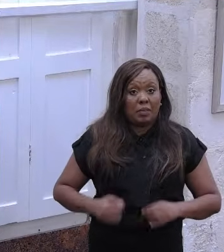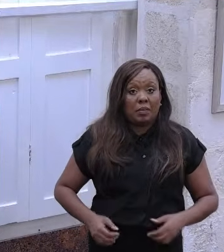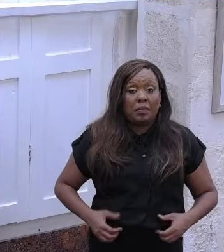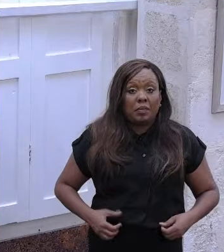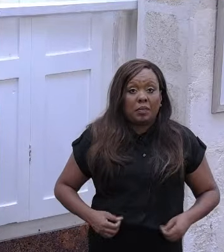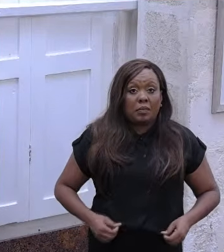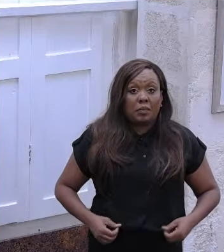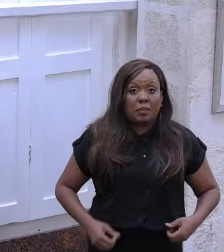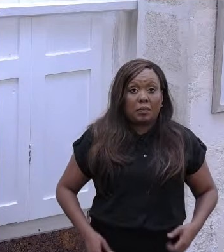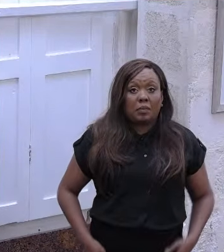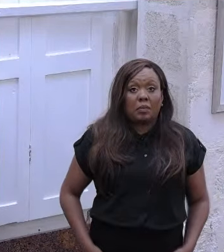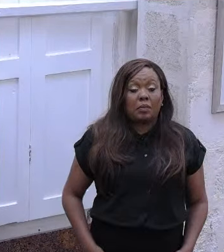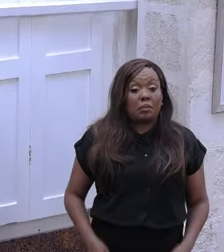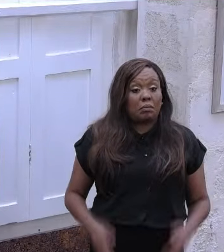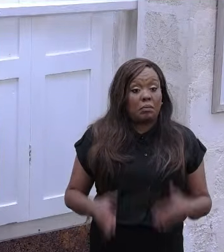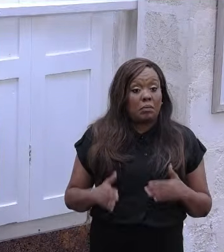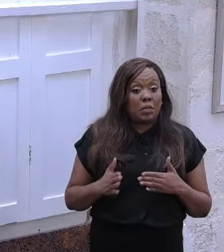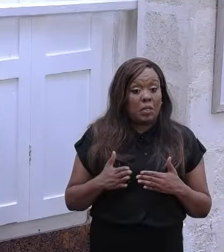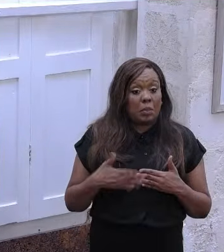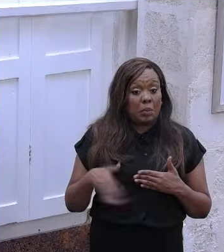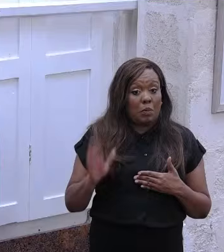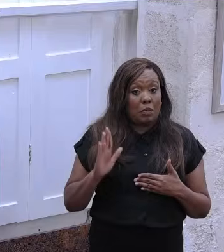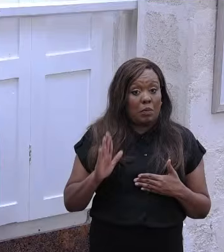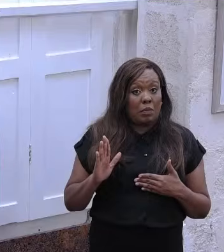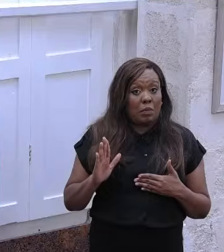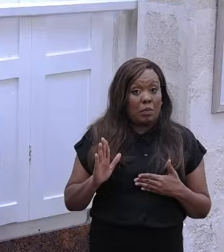So can we now move on to the next